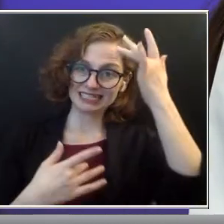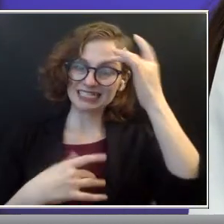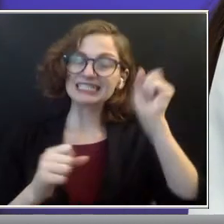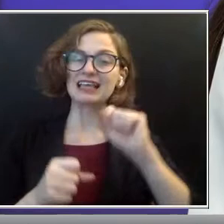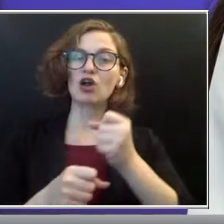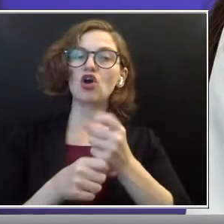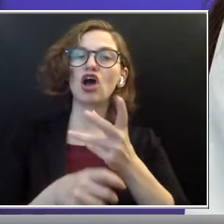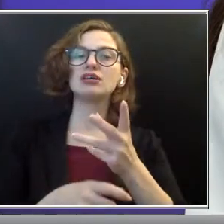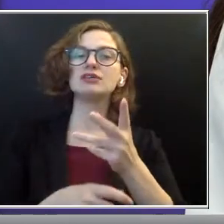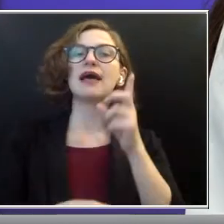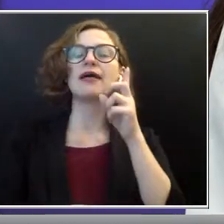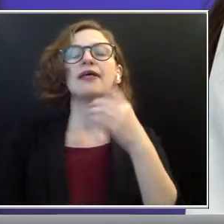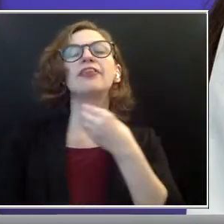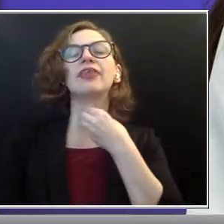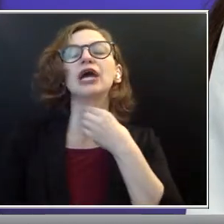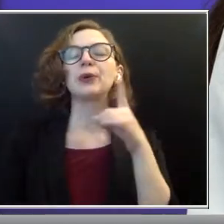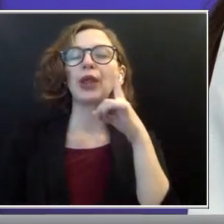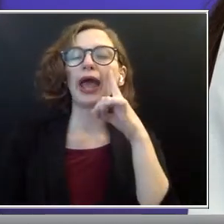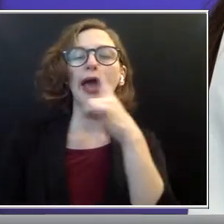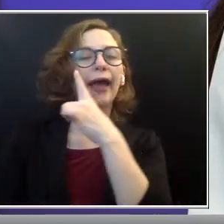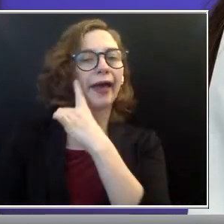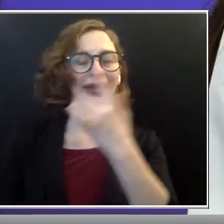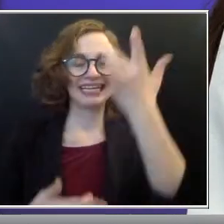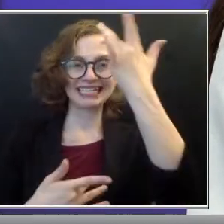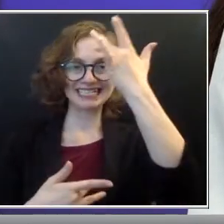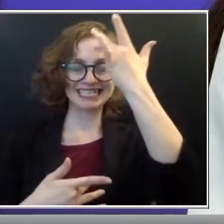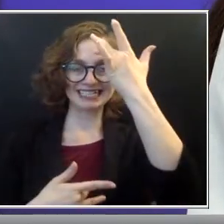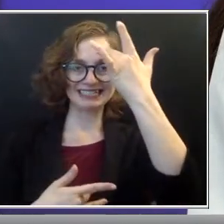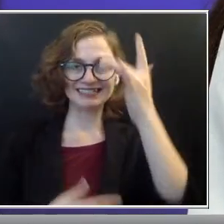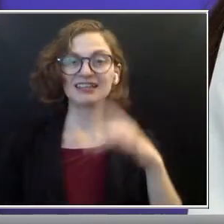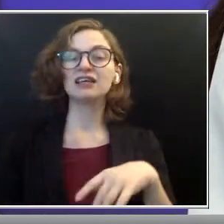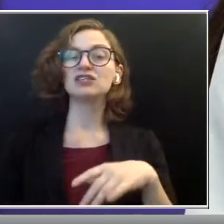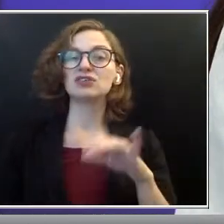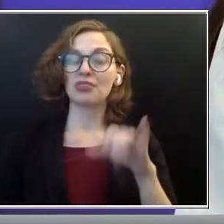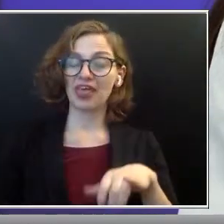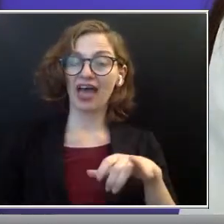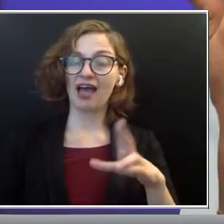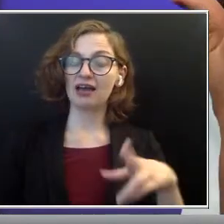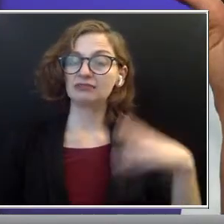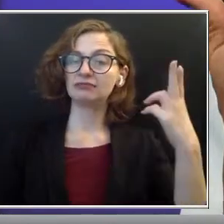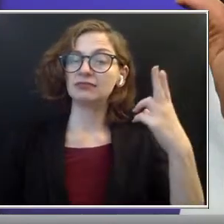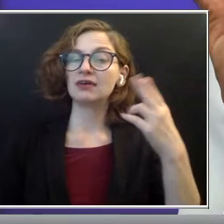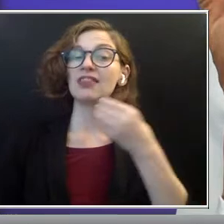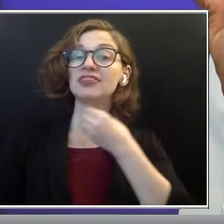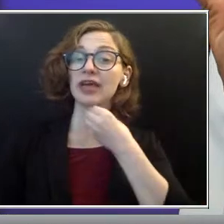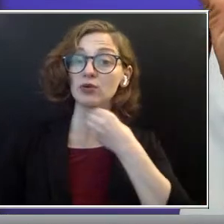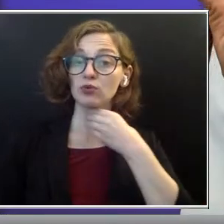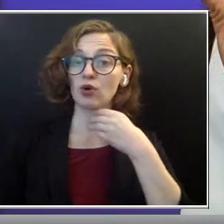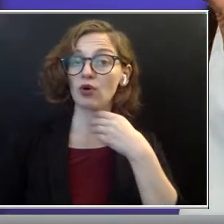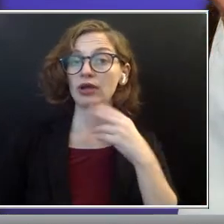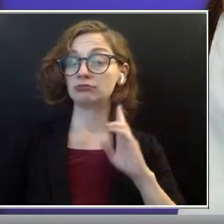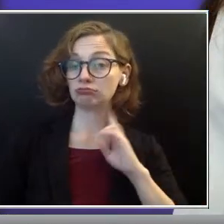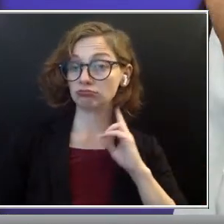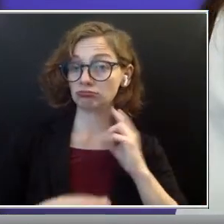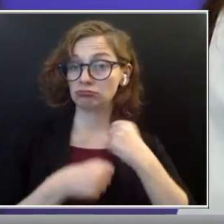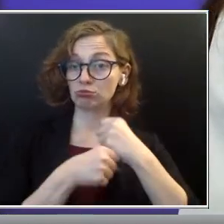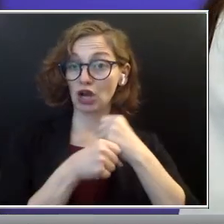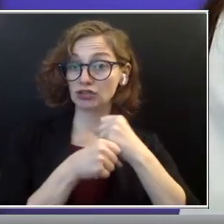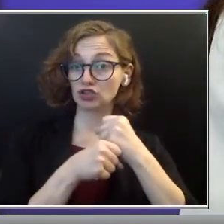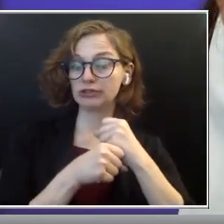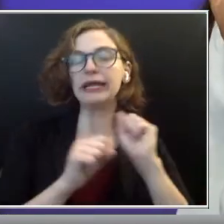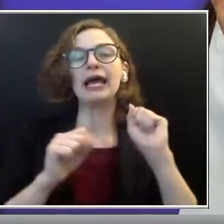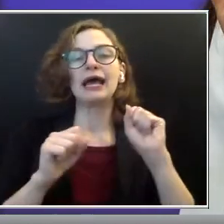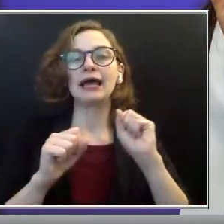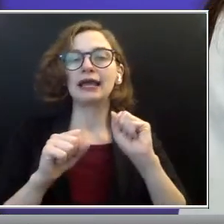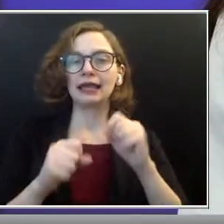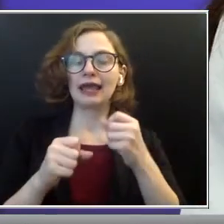our thyroid gland and result in excessive thyroid hormone production can also result in swelling around the